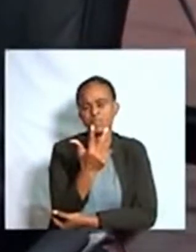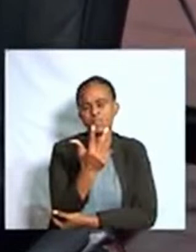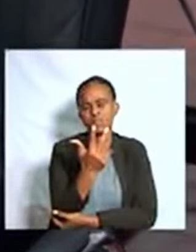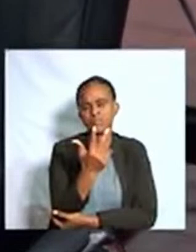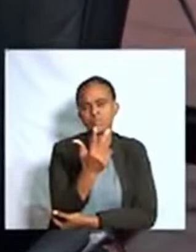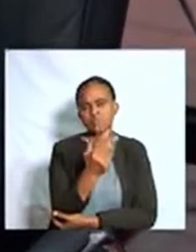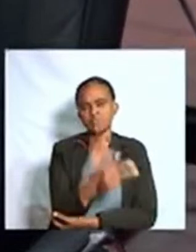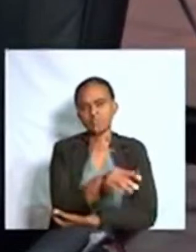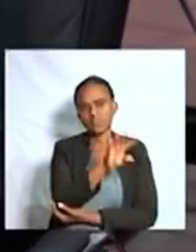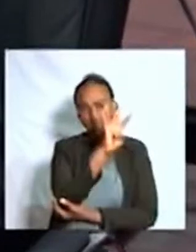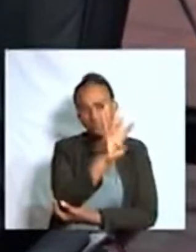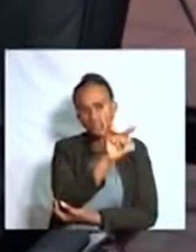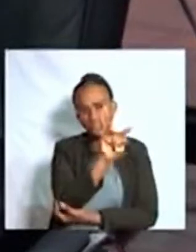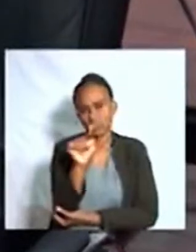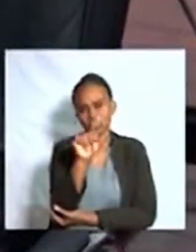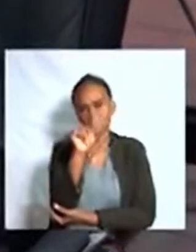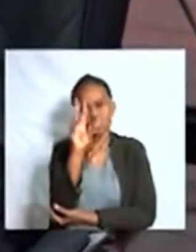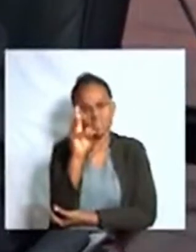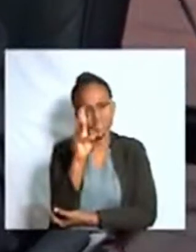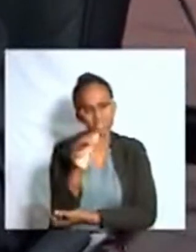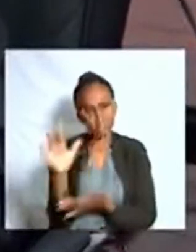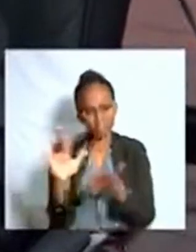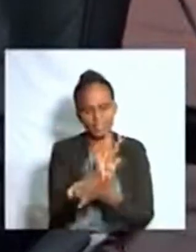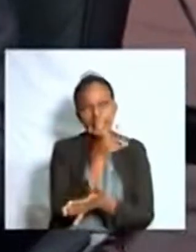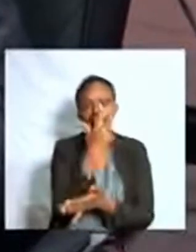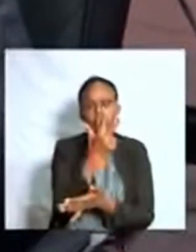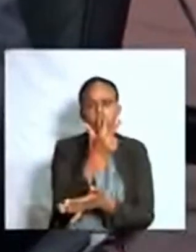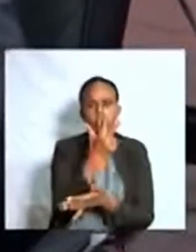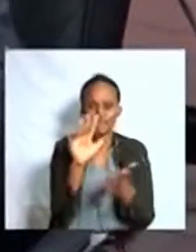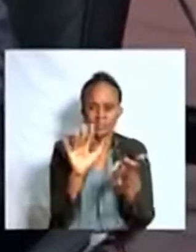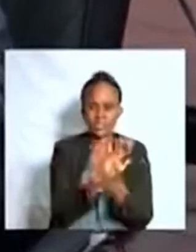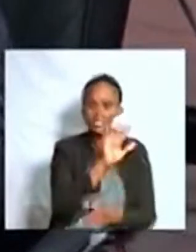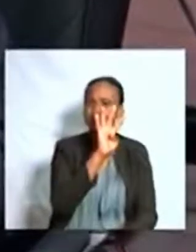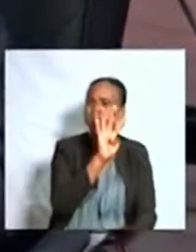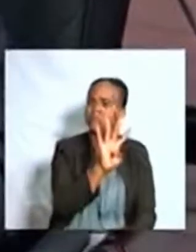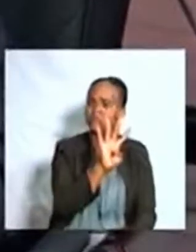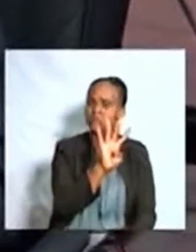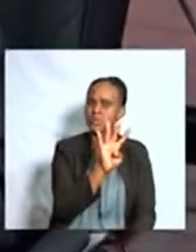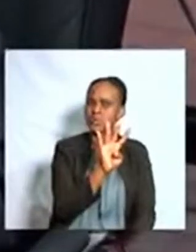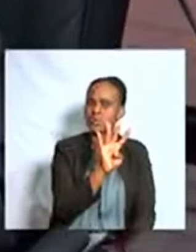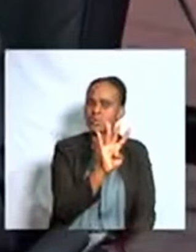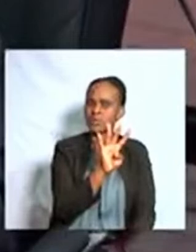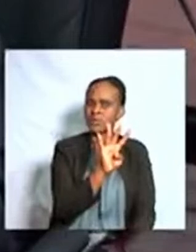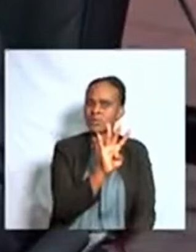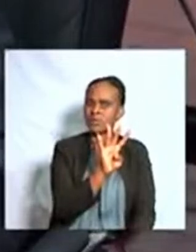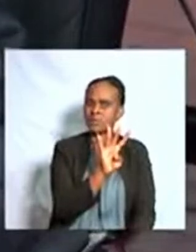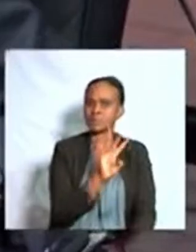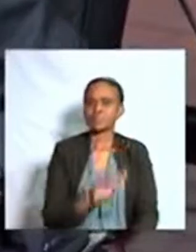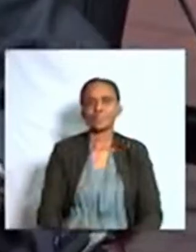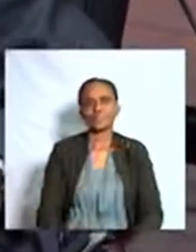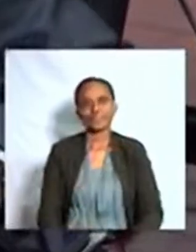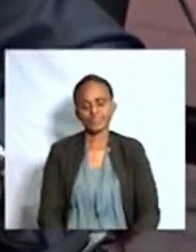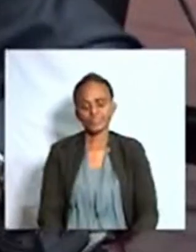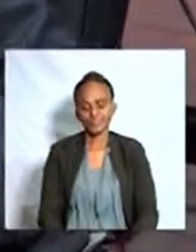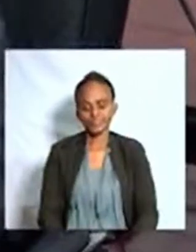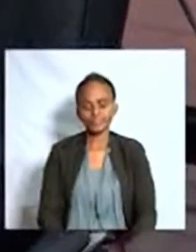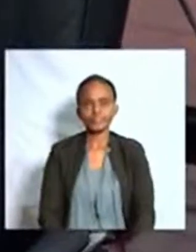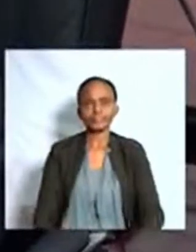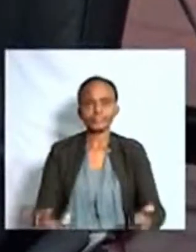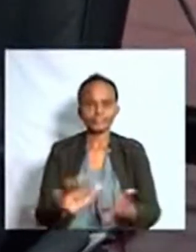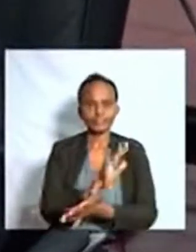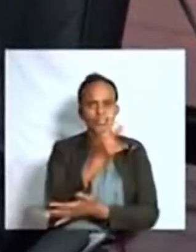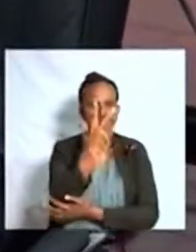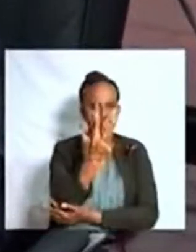4 to 16, page 3. Page 4. Page 4. It starts from page